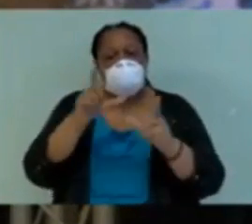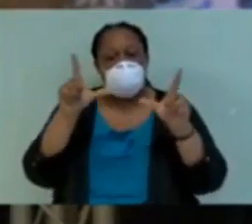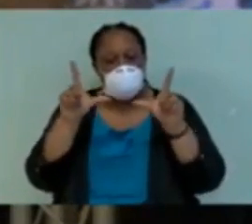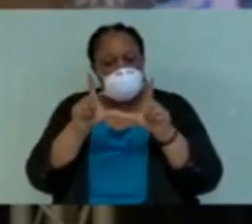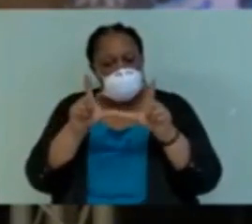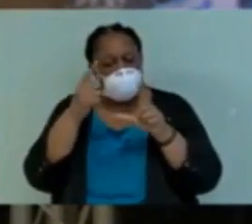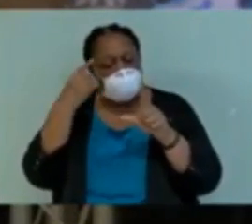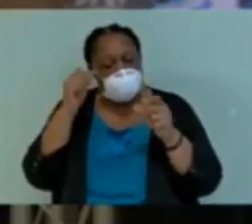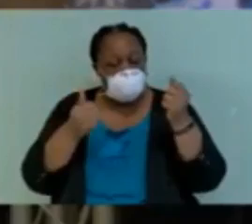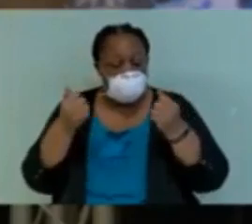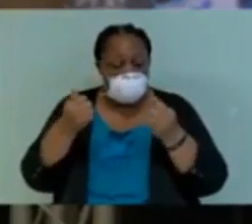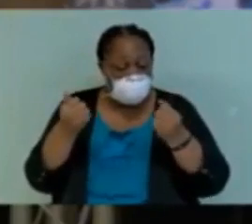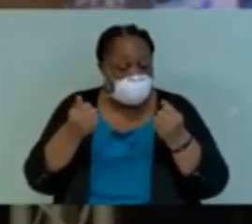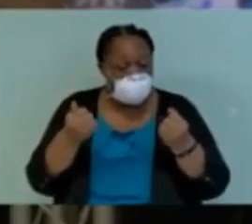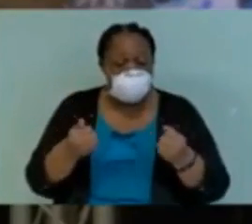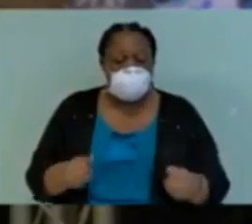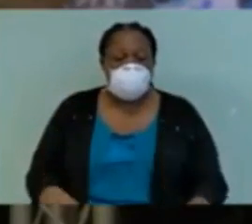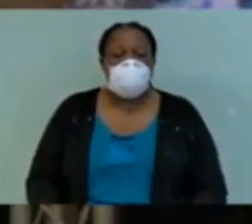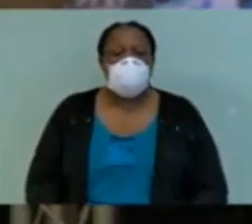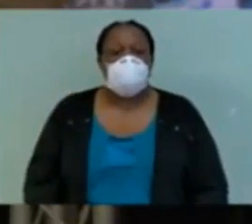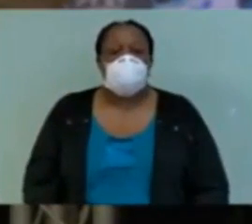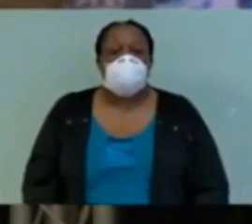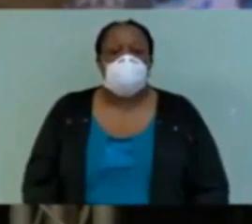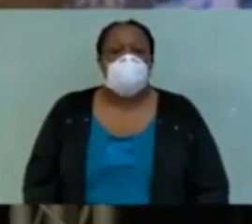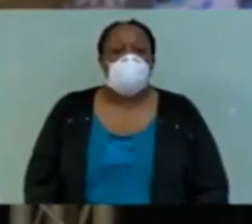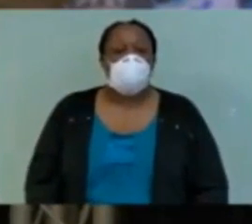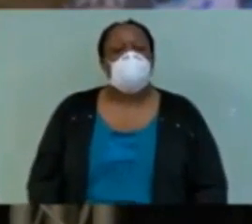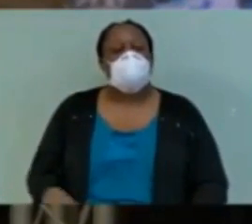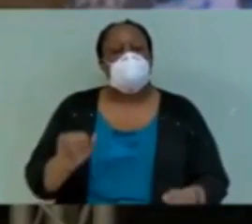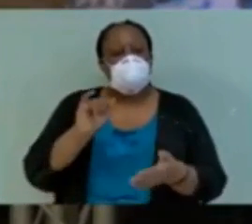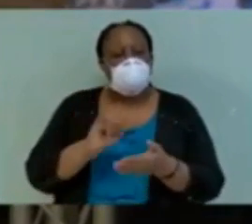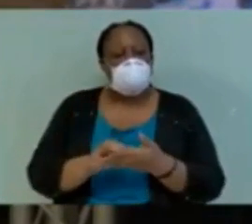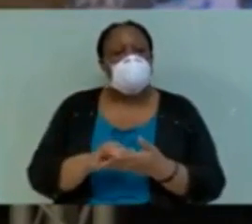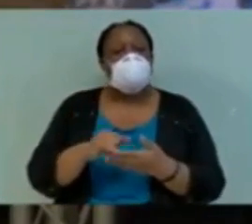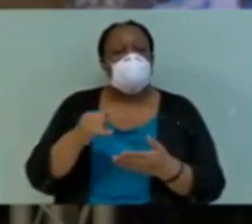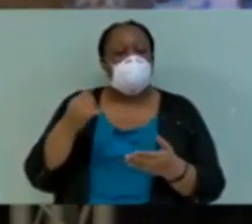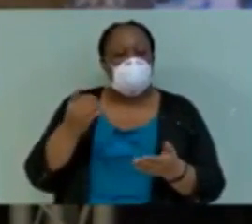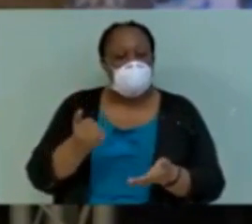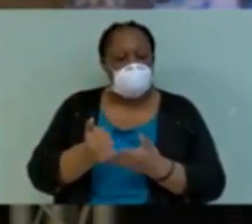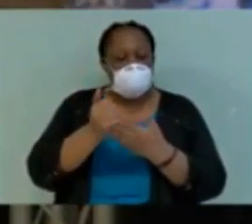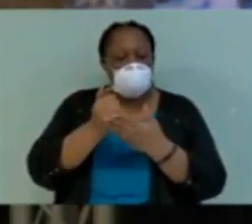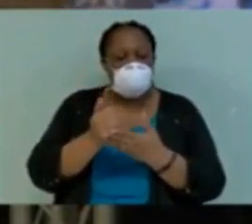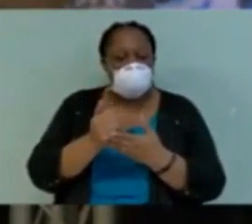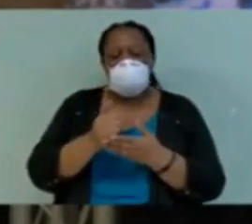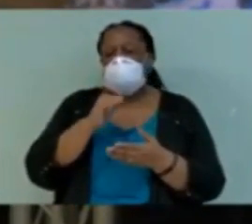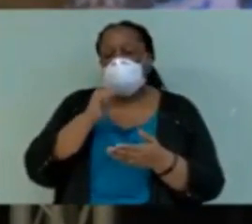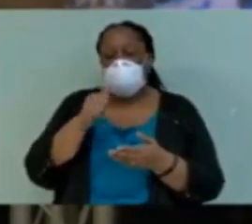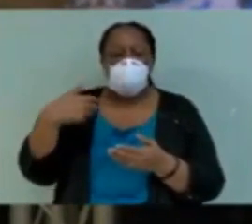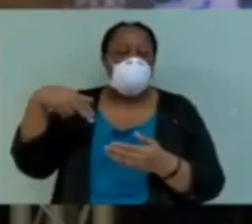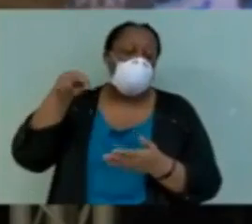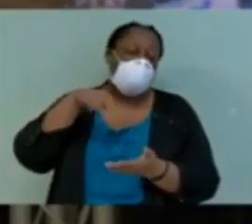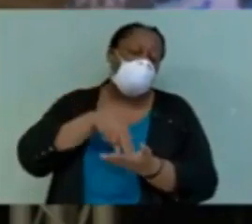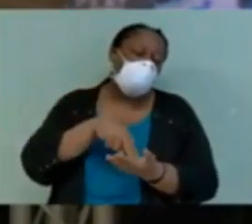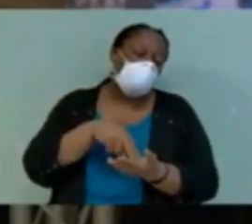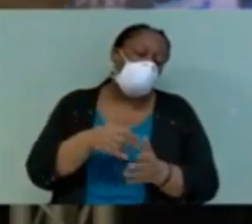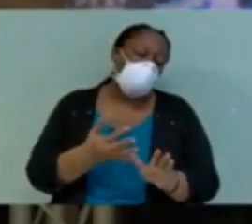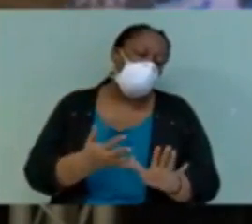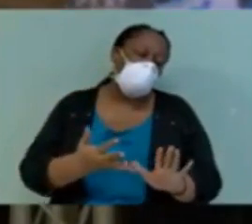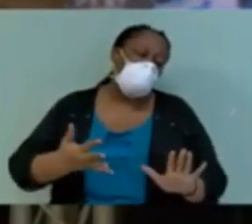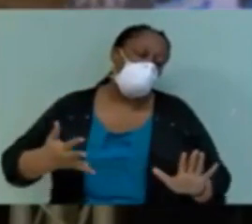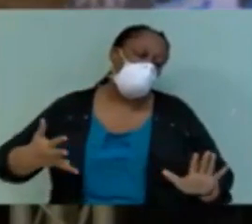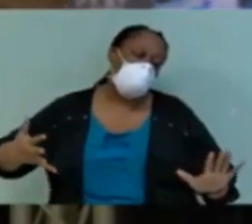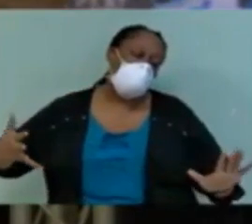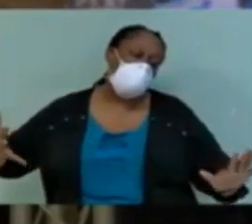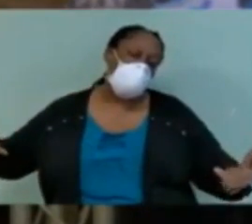police. The Inland Revenue wishes to continue to encourage taxpayers to use their online